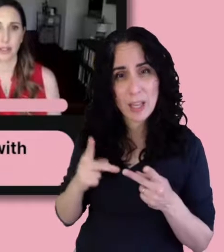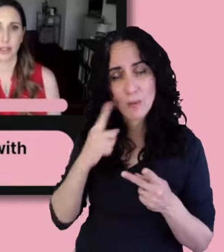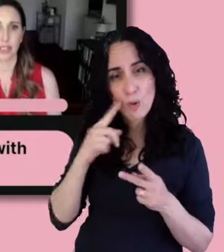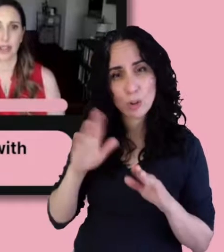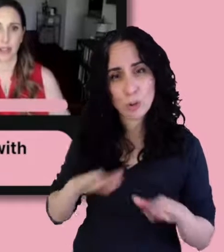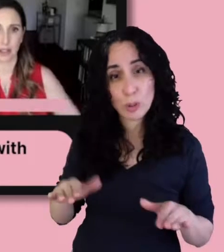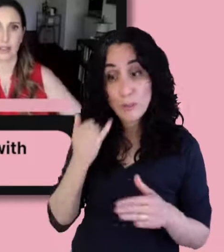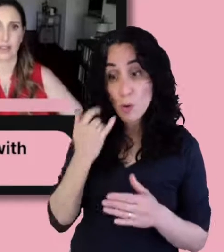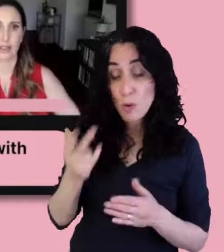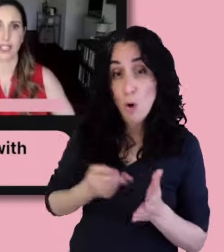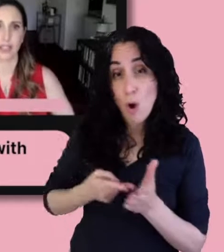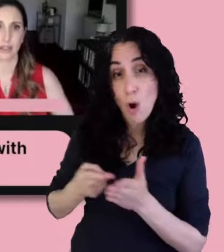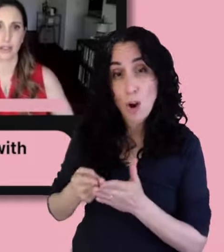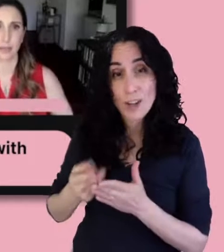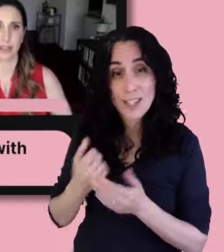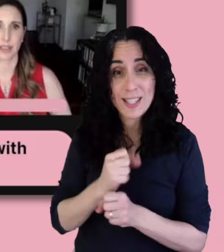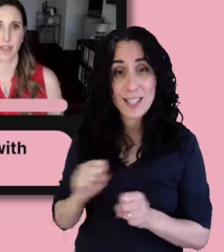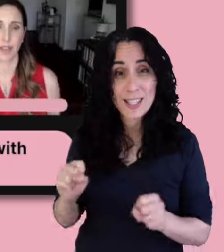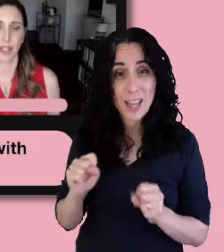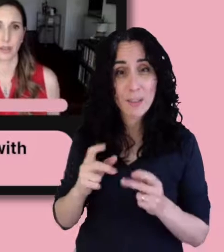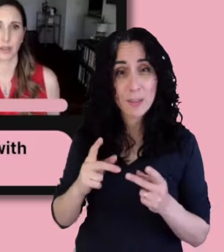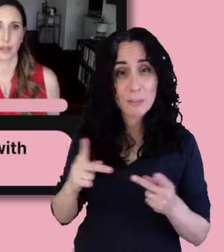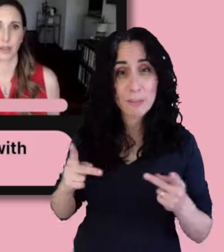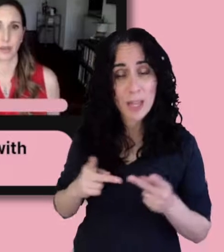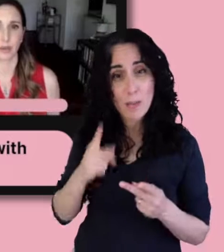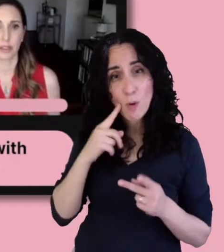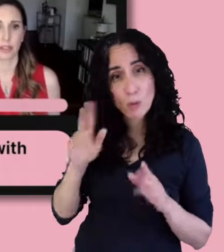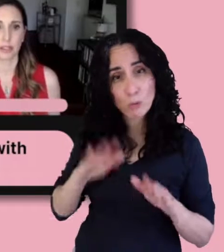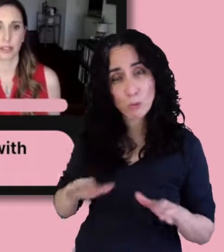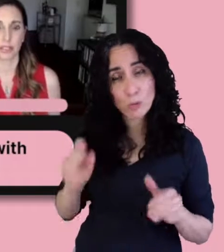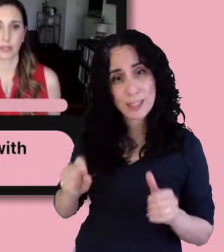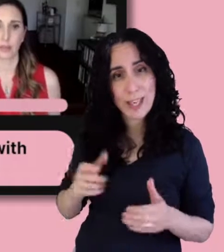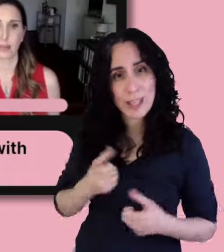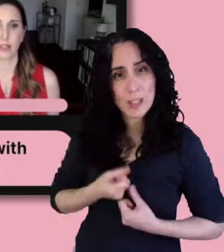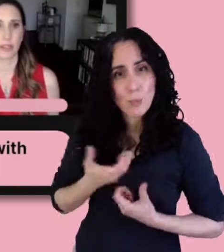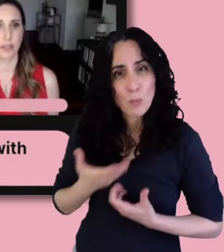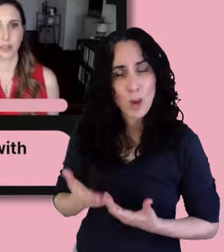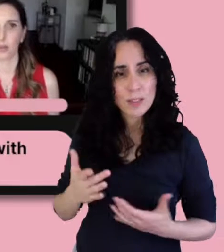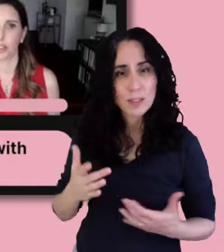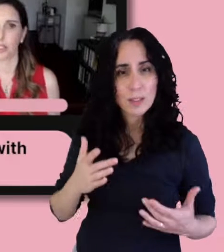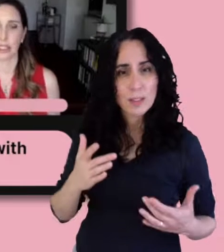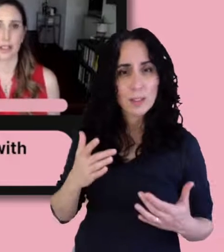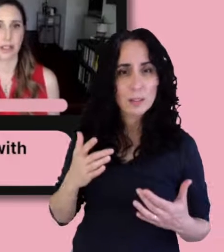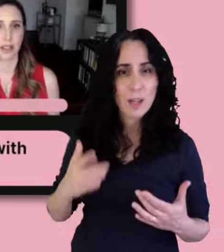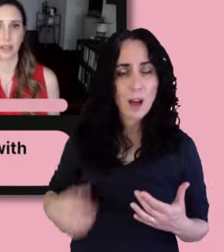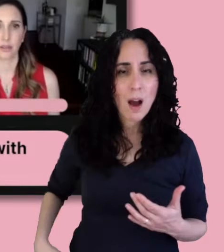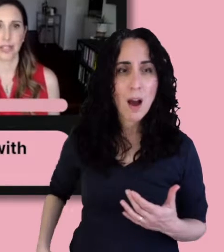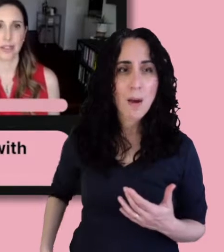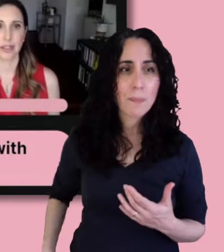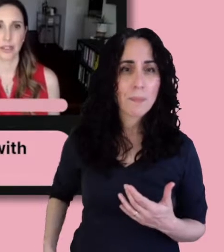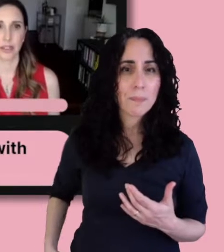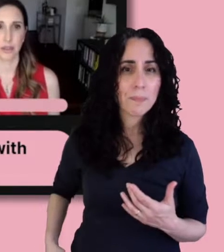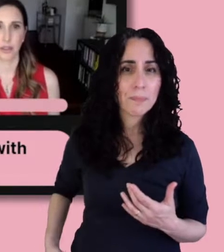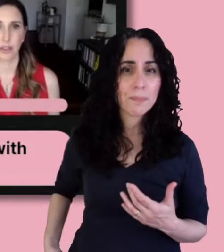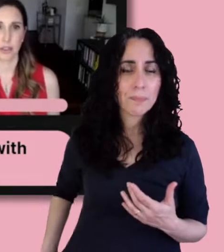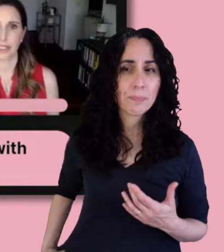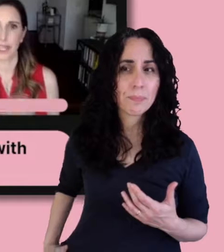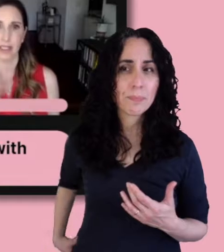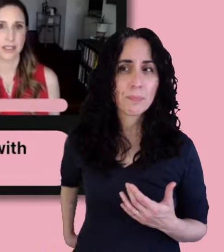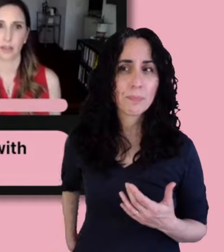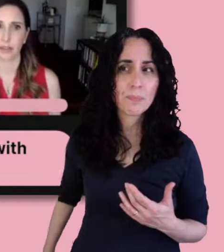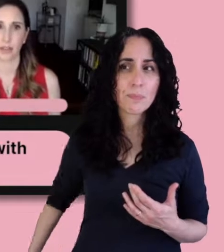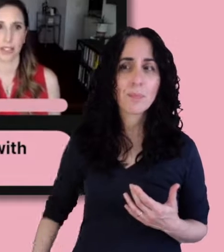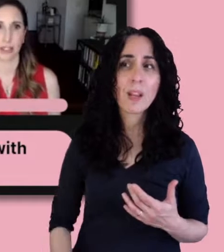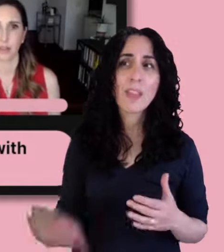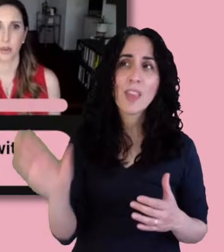you aren't an honest and safe space for your child to express the confusion, right? Children were just